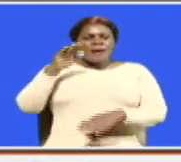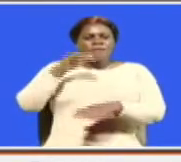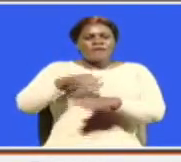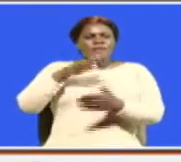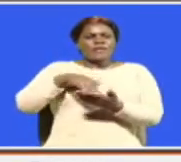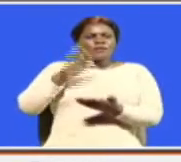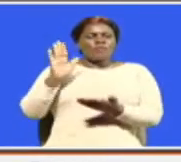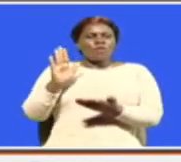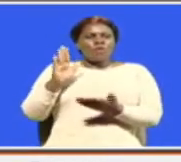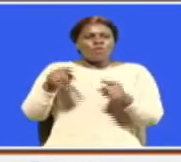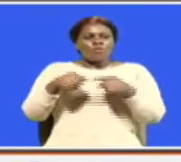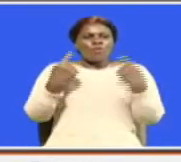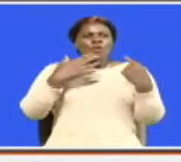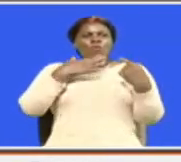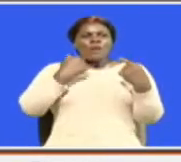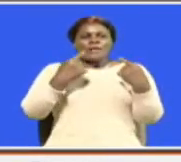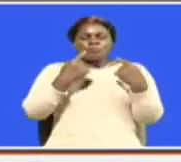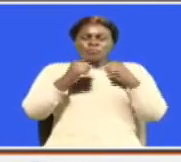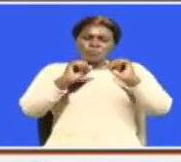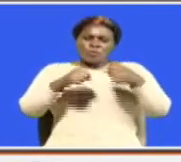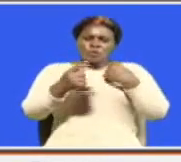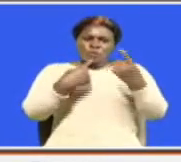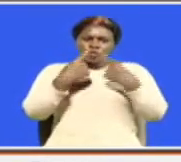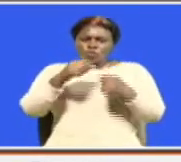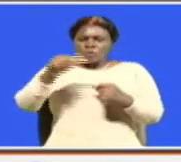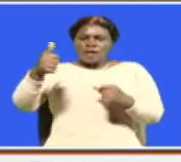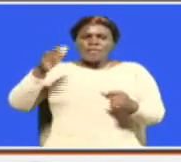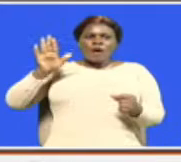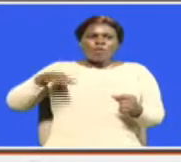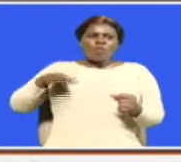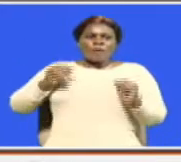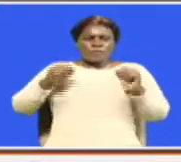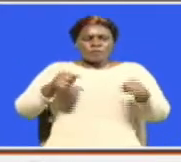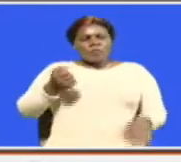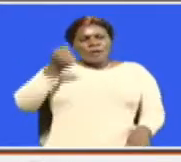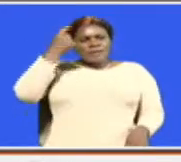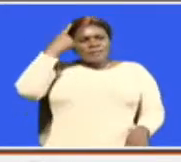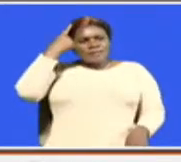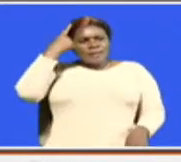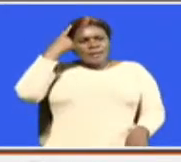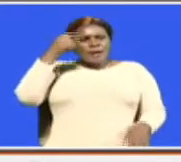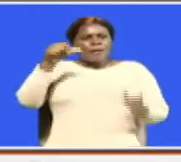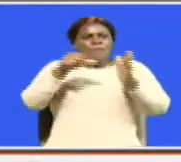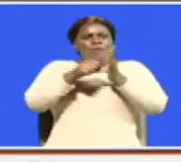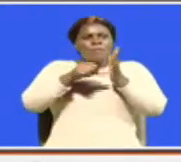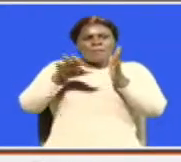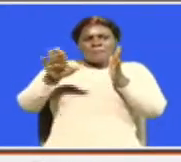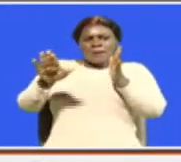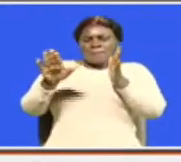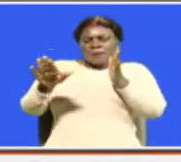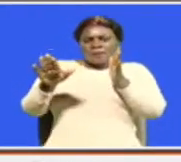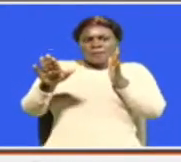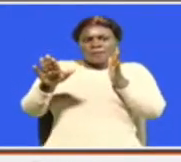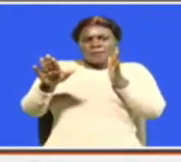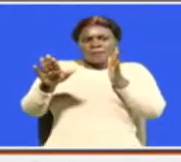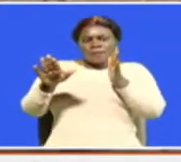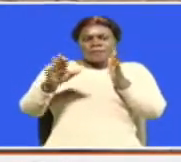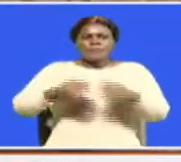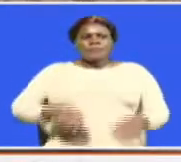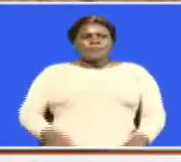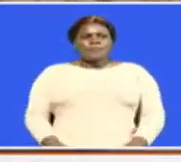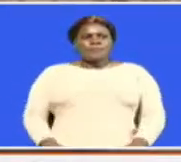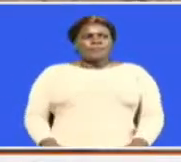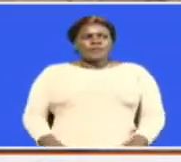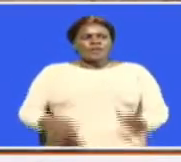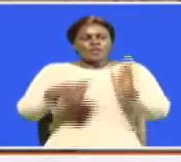affected by conflict will likely talk to another female who can understand their predicament from a female perspective.